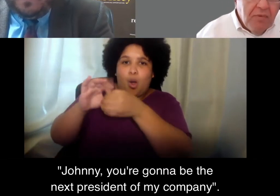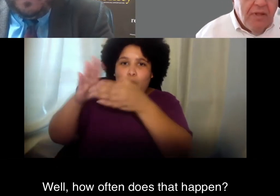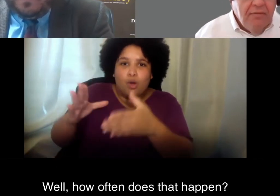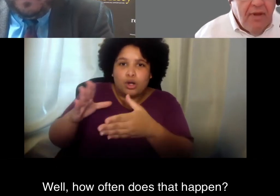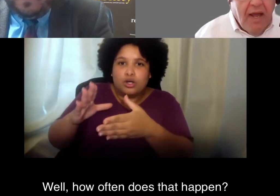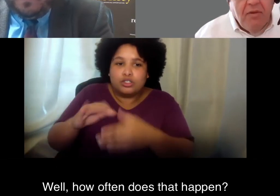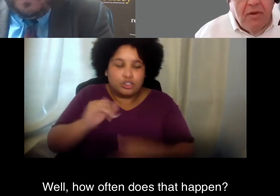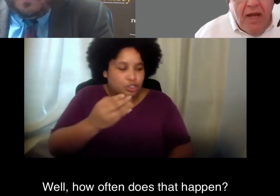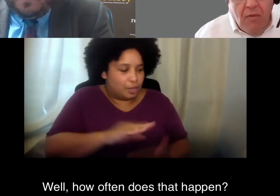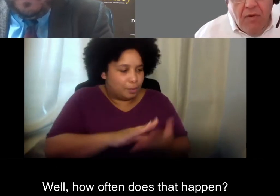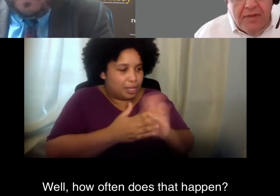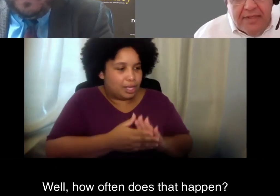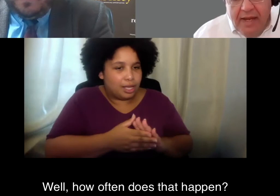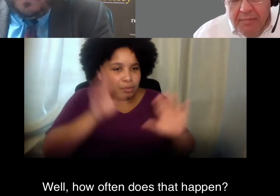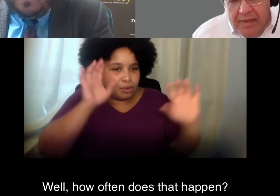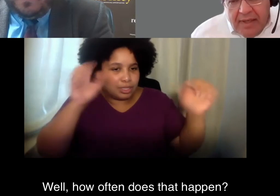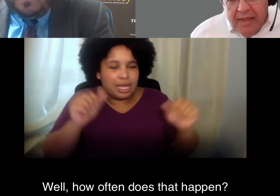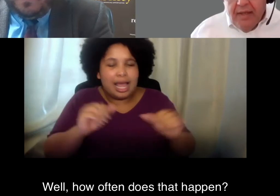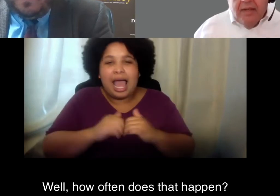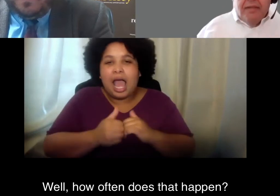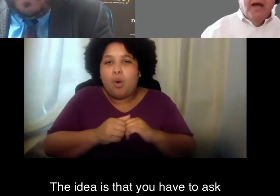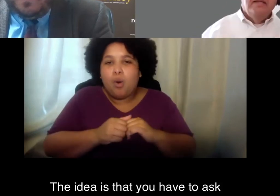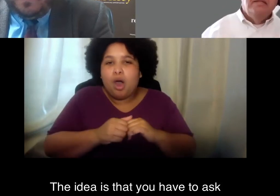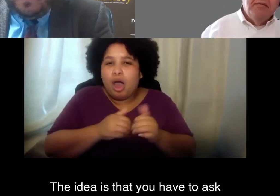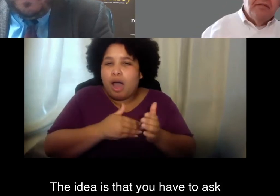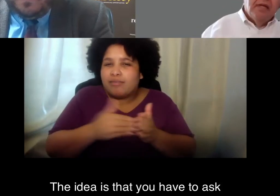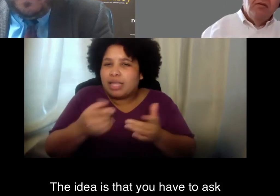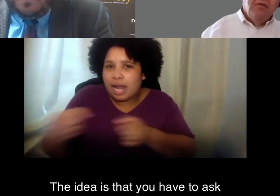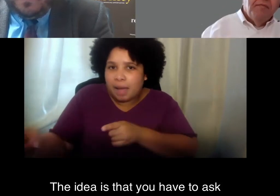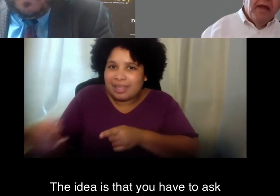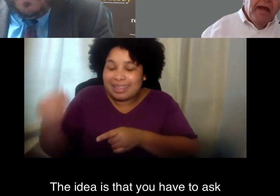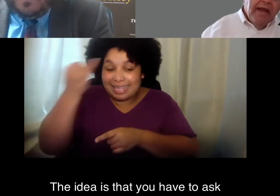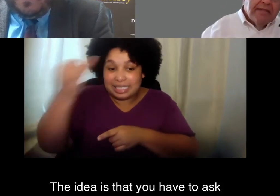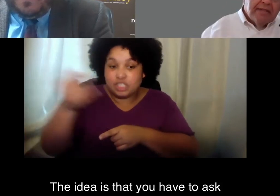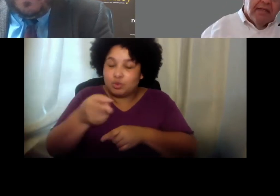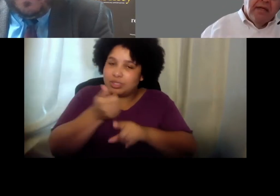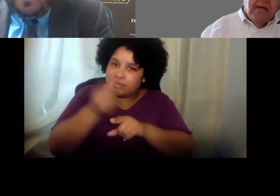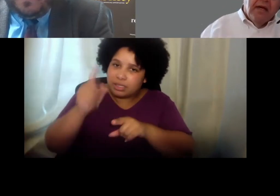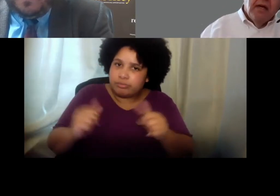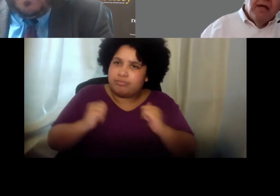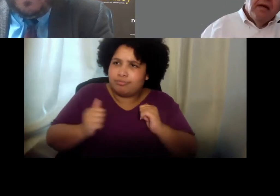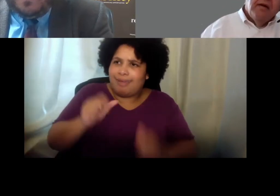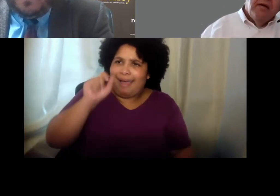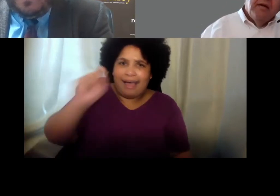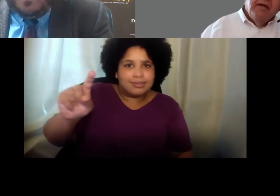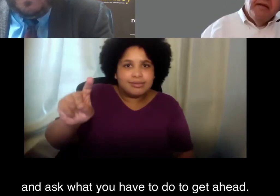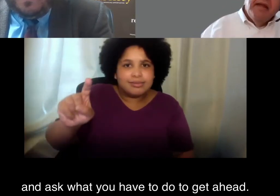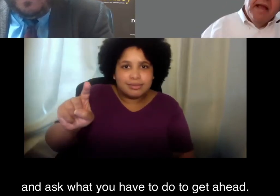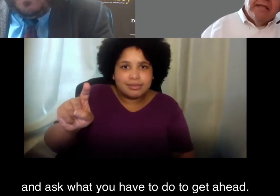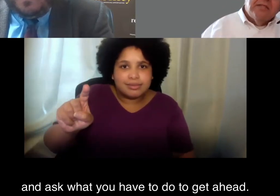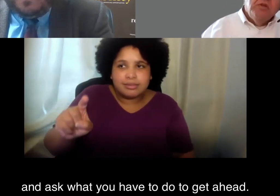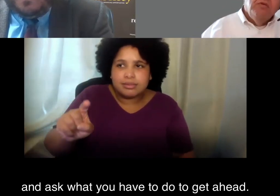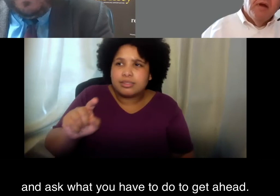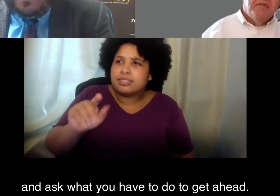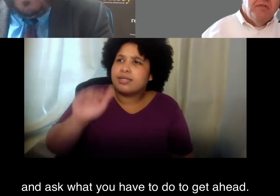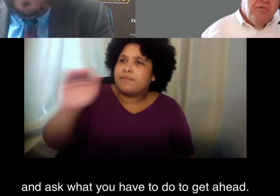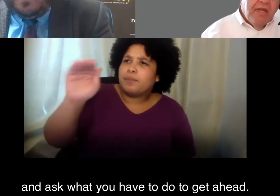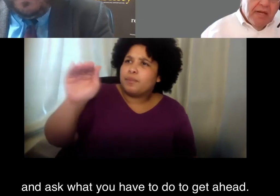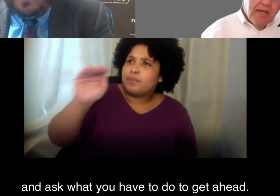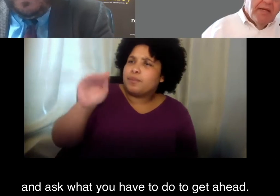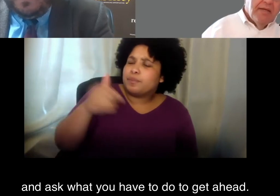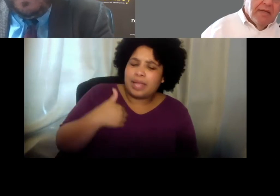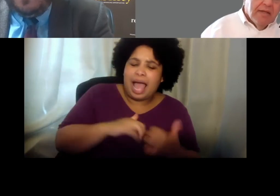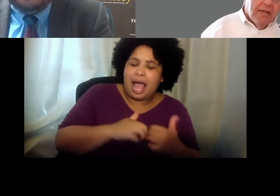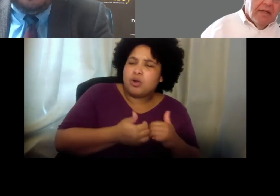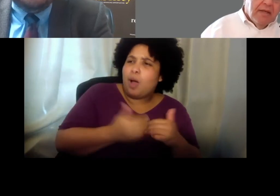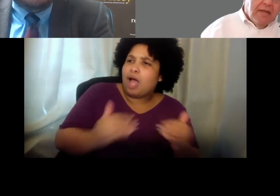company." Well, how often does that happen? The idea is that you have to ask and ask what you have to do to get